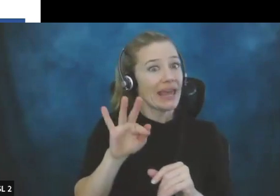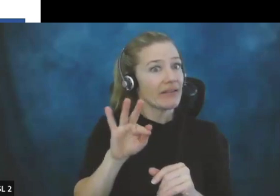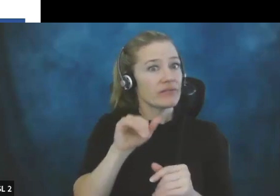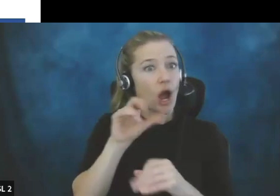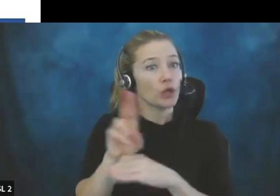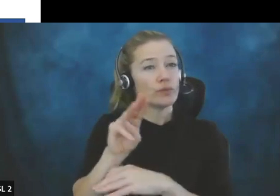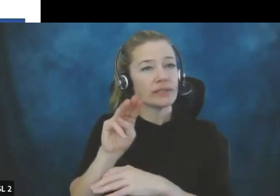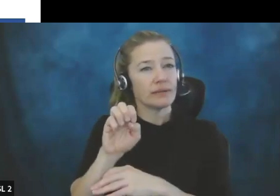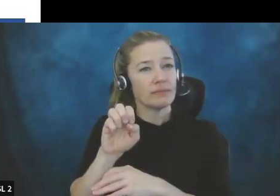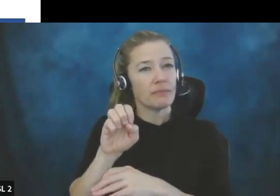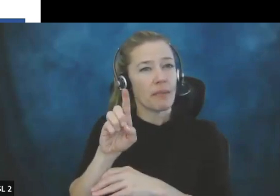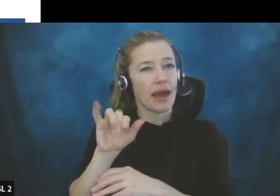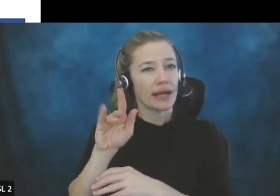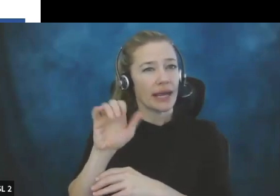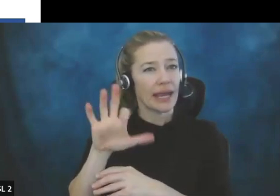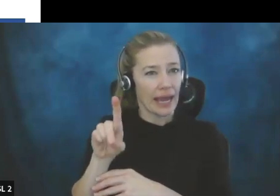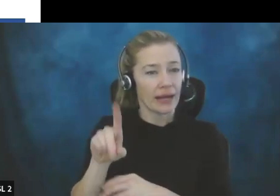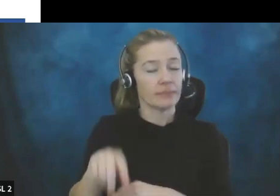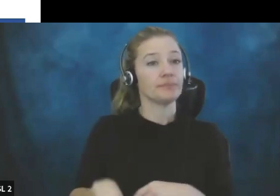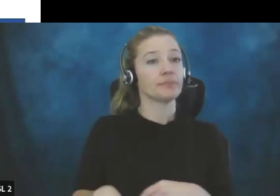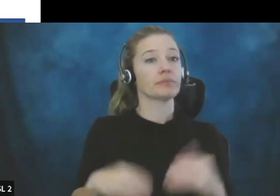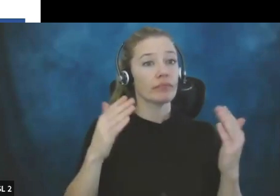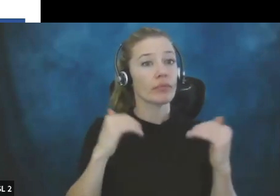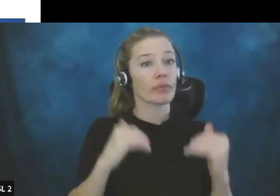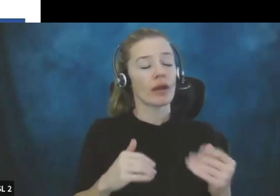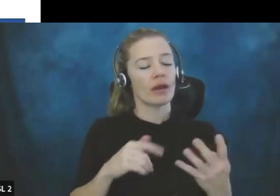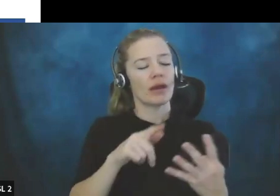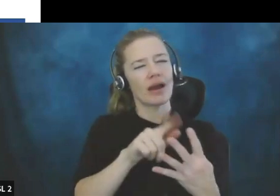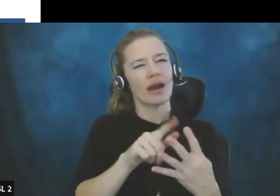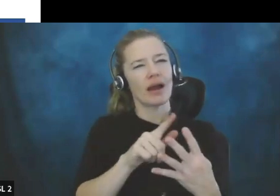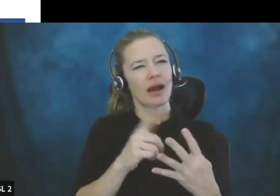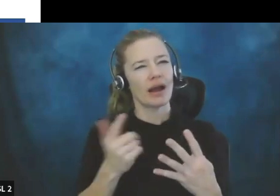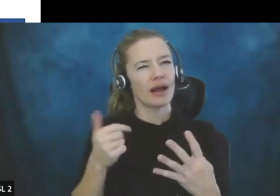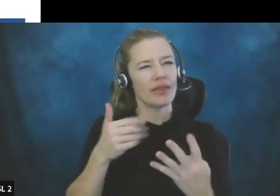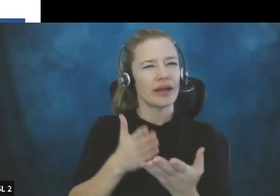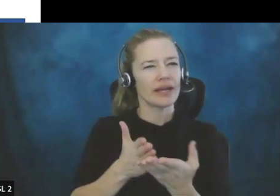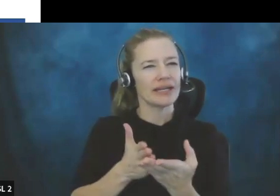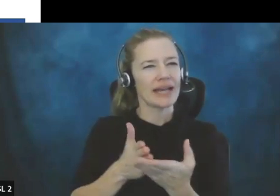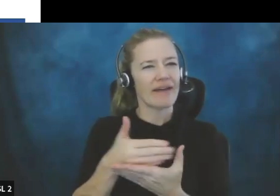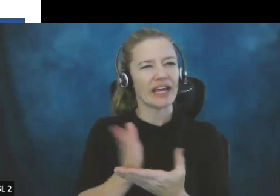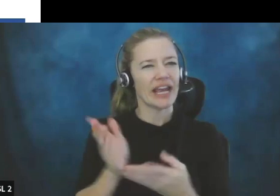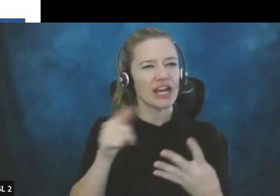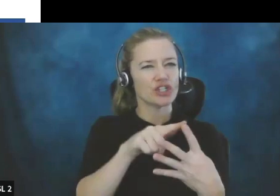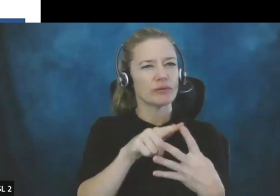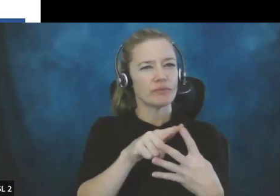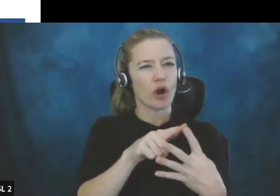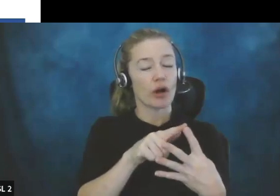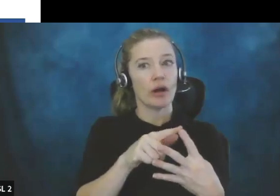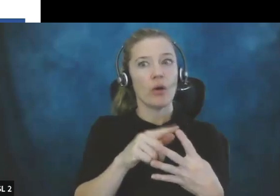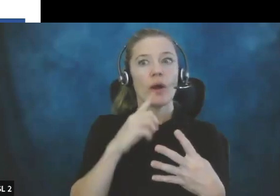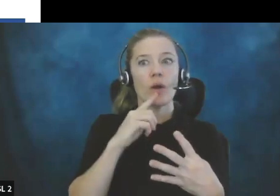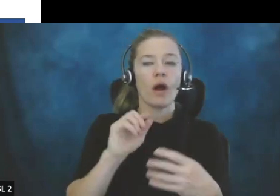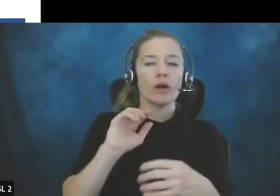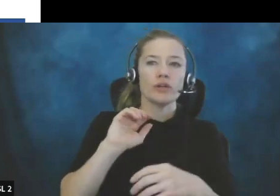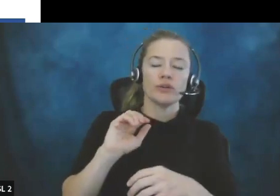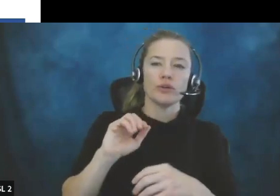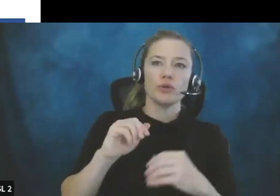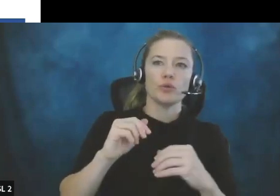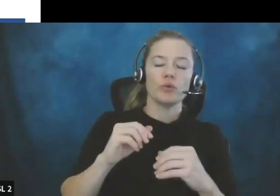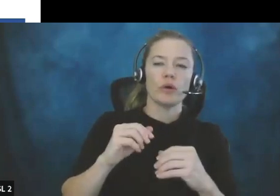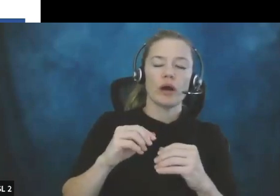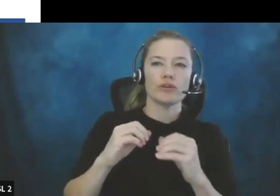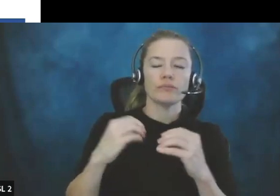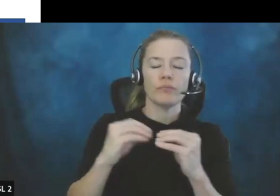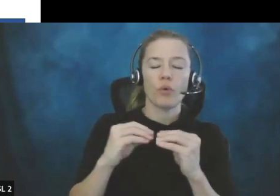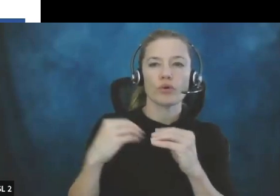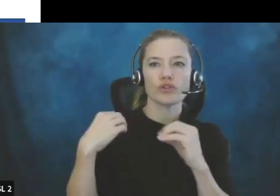Medicaid? So the next piece that I wanted to speak to is really that navigation piece. We've talked to this, but really looking to build